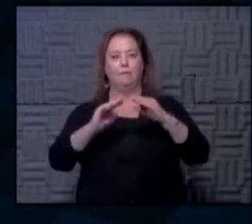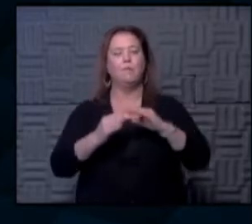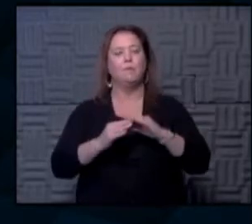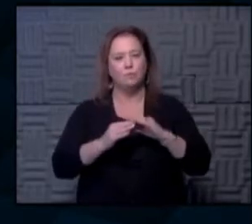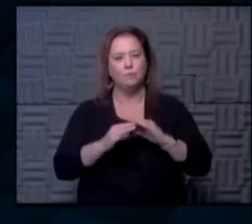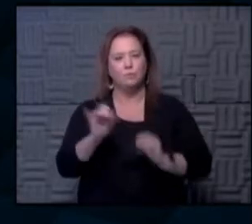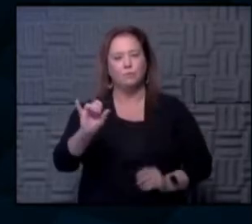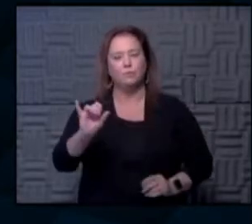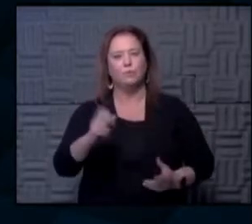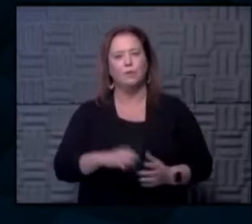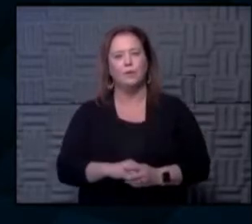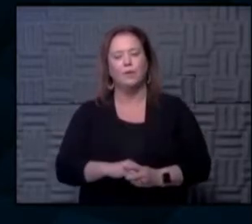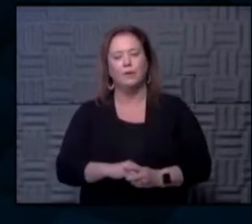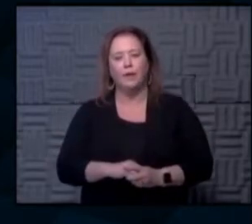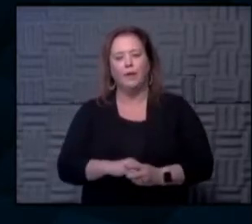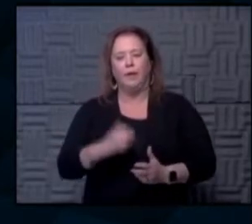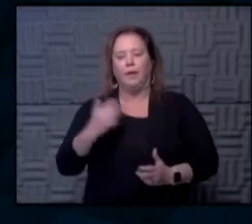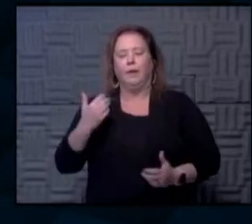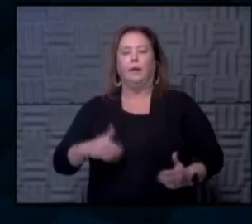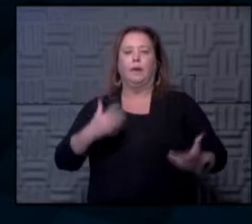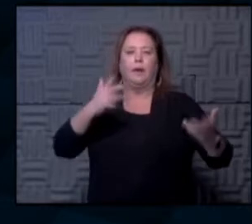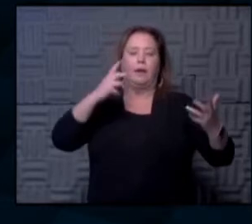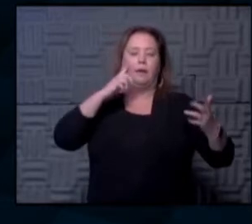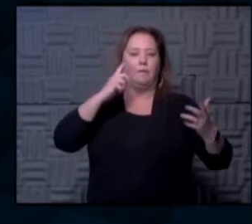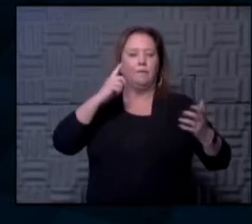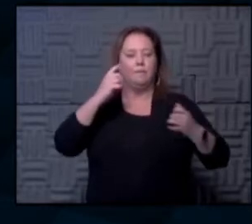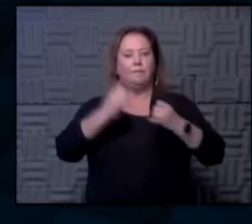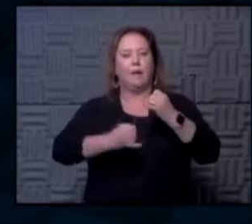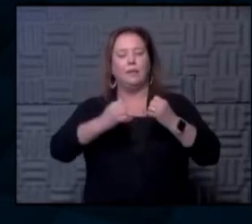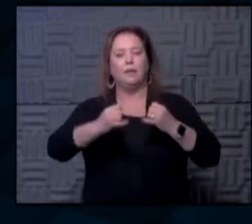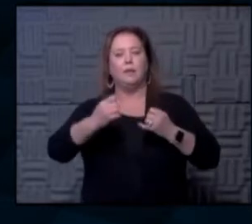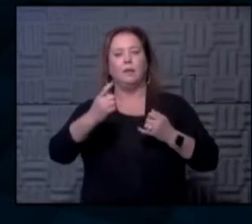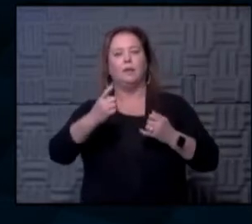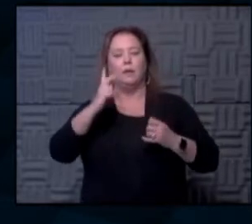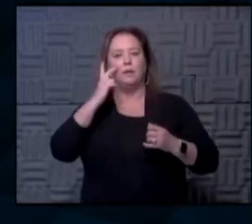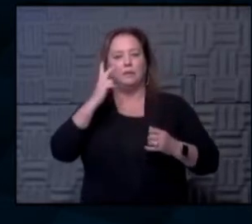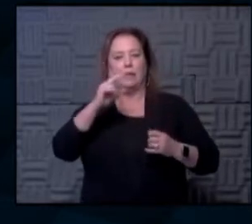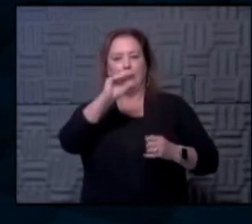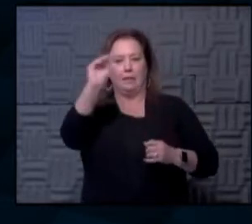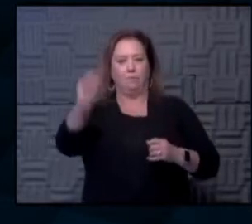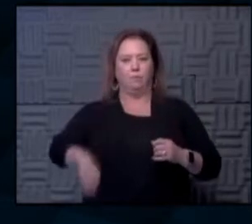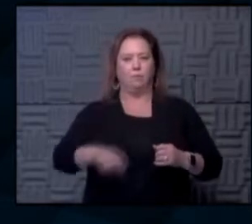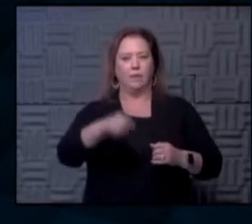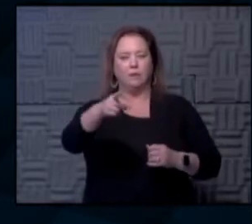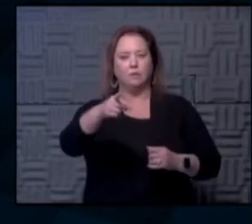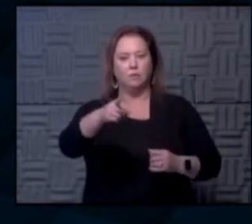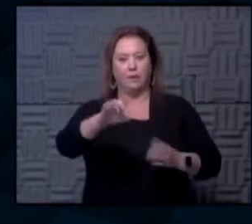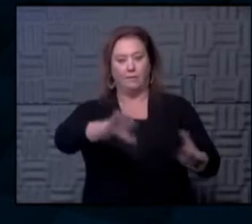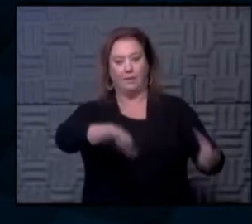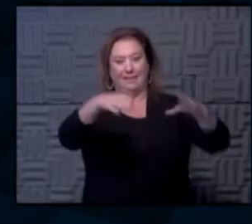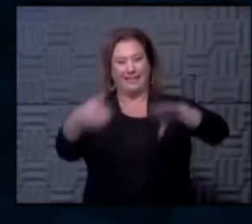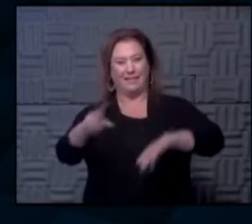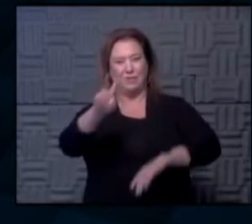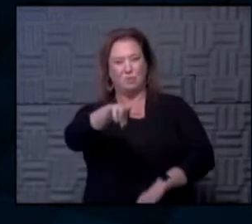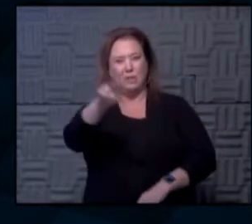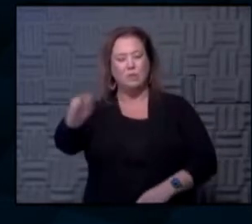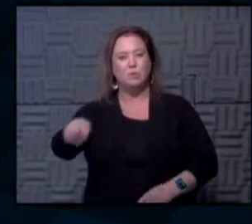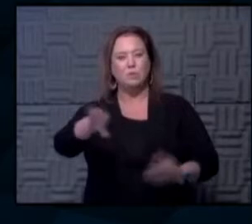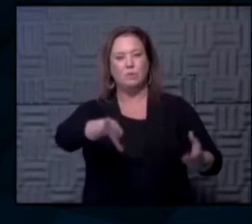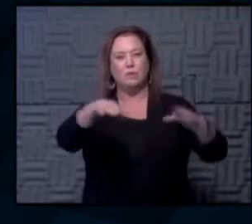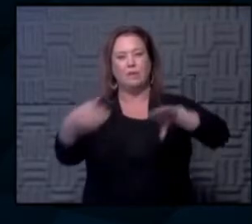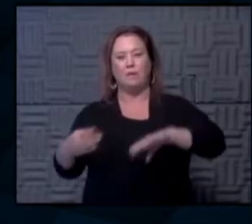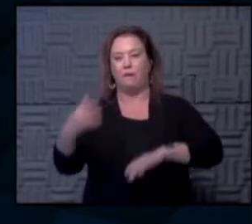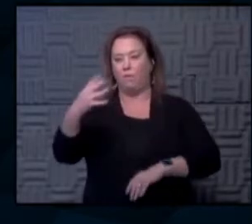numbers as well. And finally, just looking at the percentages of those deaths, those 22 deaths